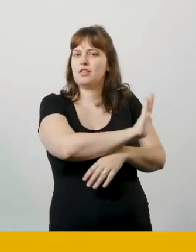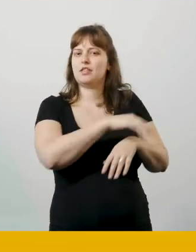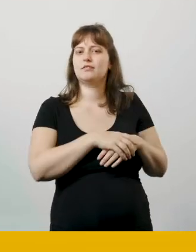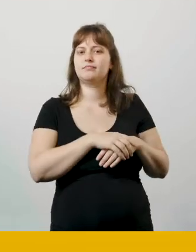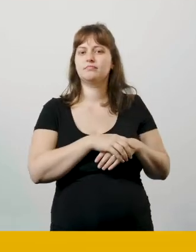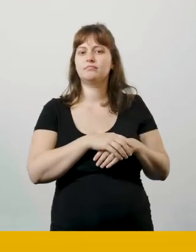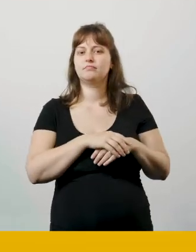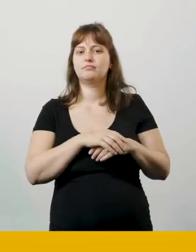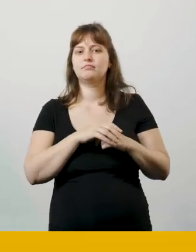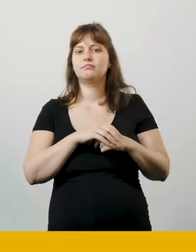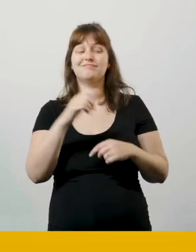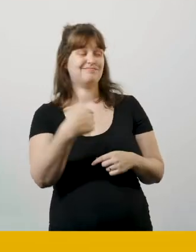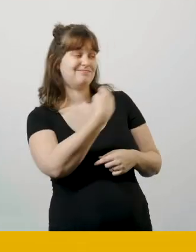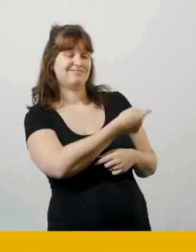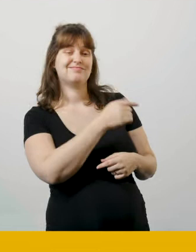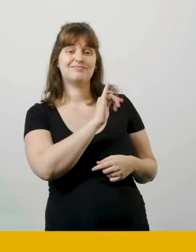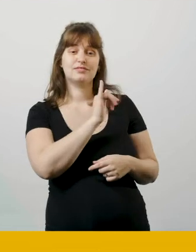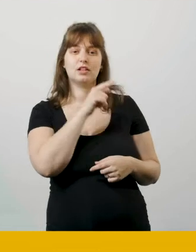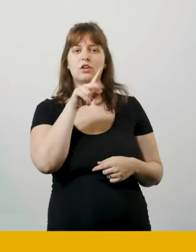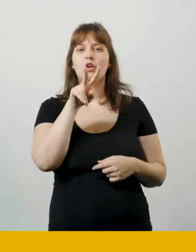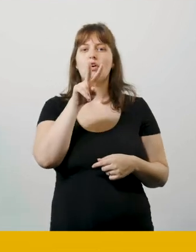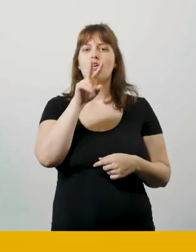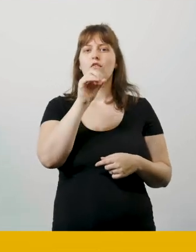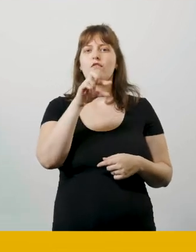is a service, is the covered by Vogue.